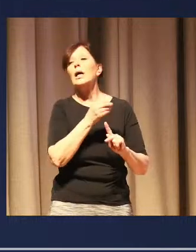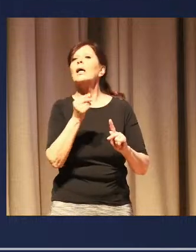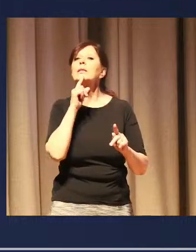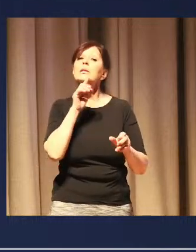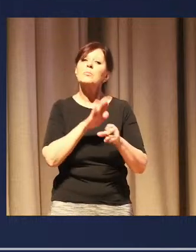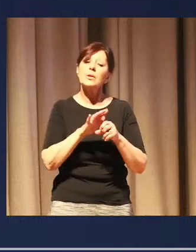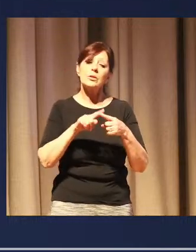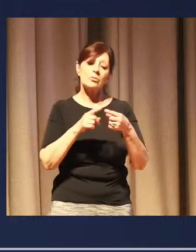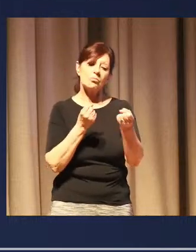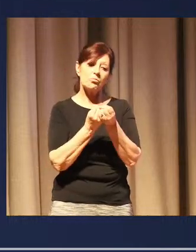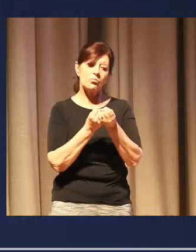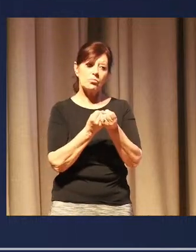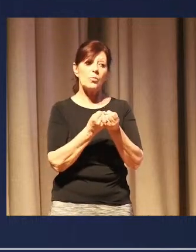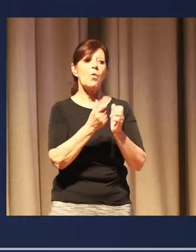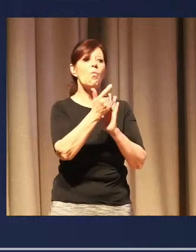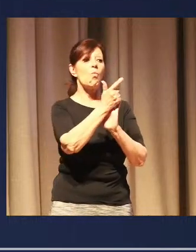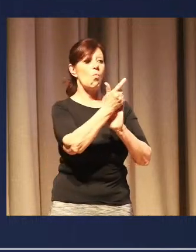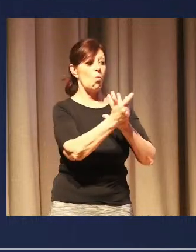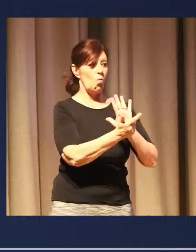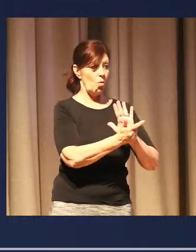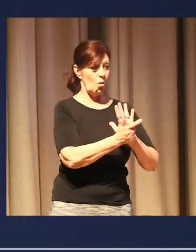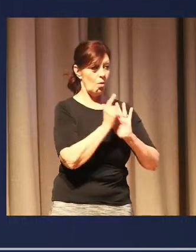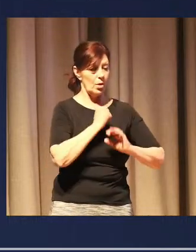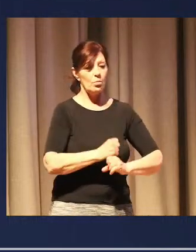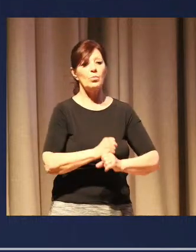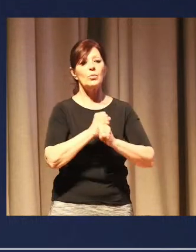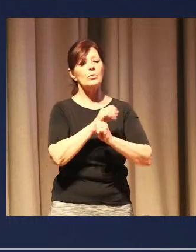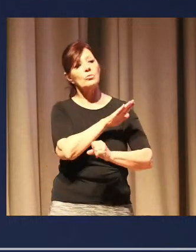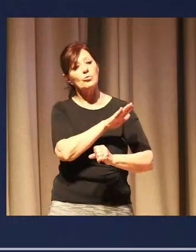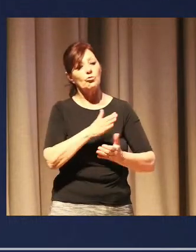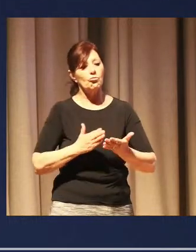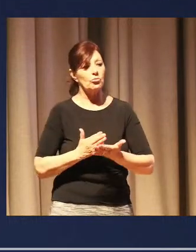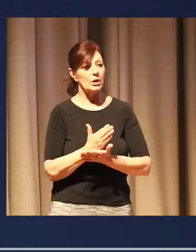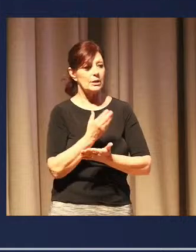to upholding the rule of law and protecting fundamental rights and